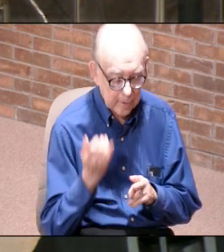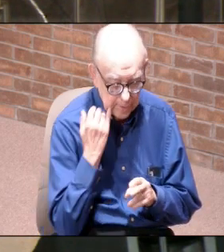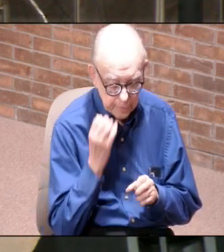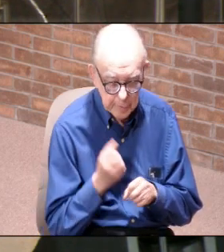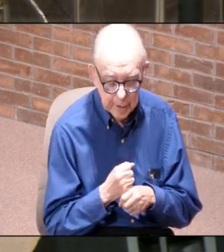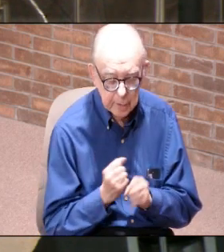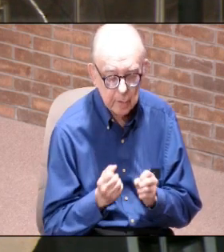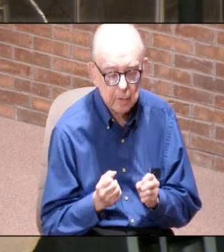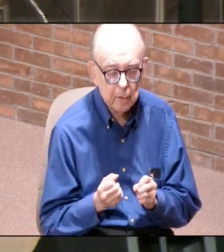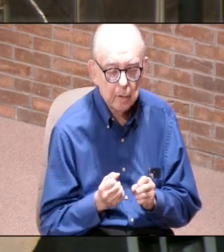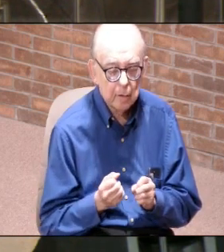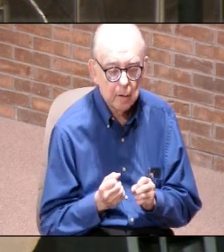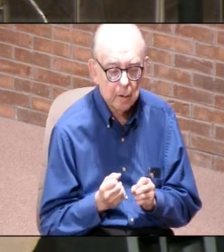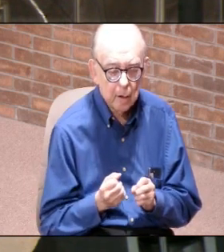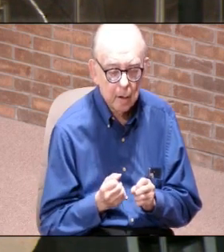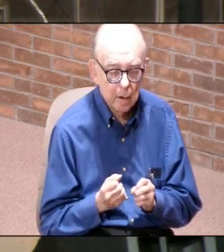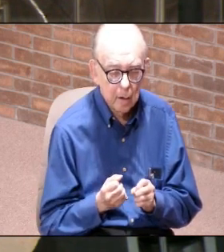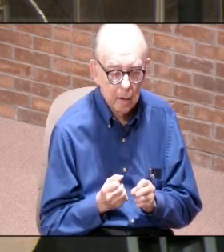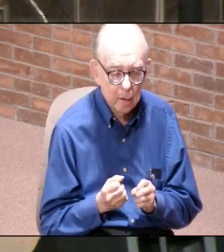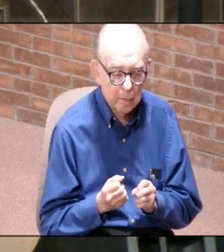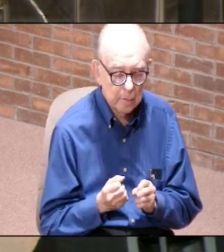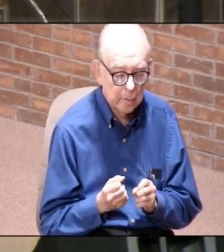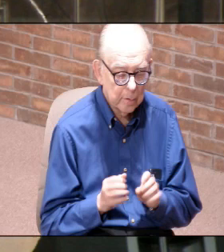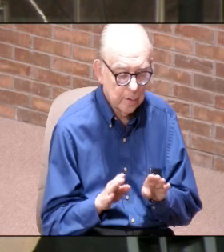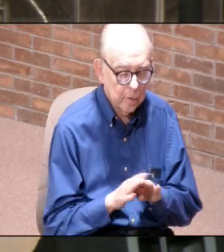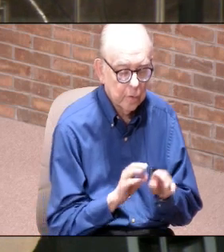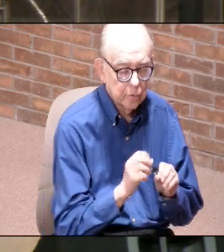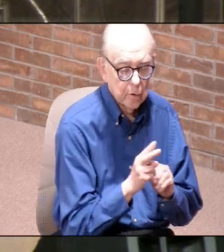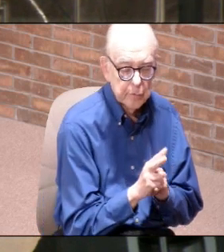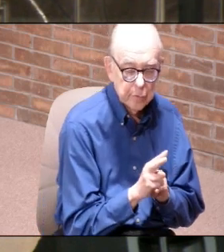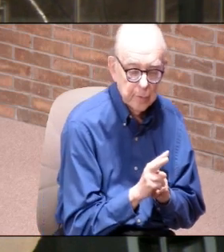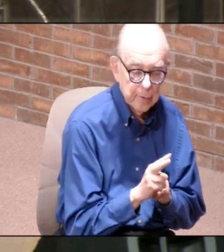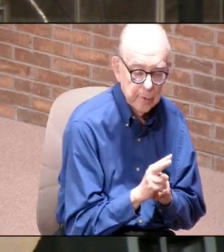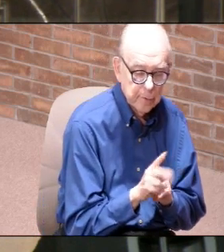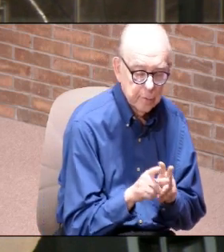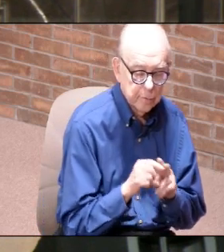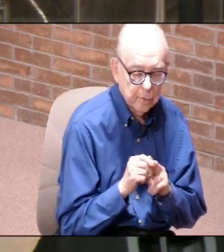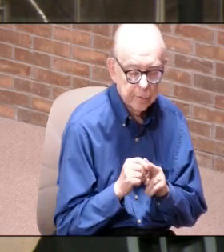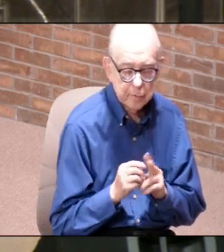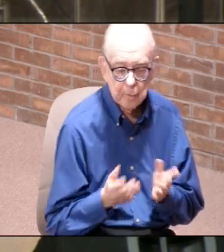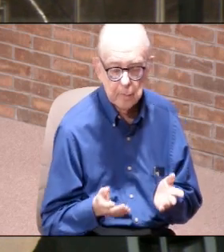make door number two your choice,